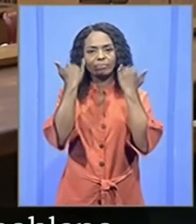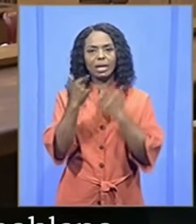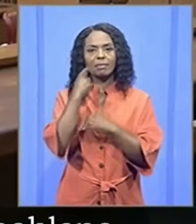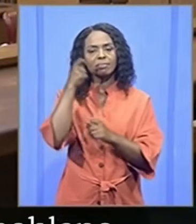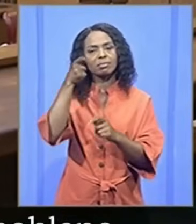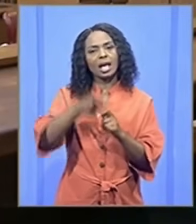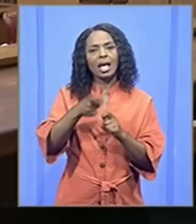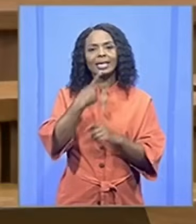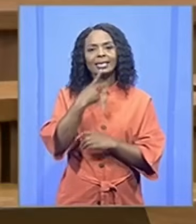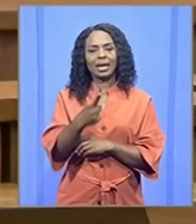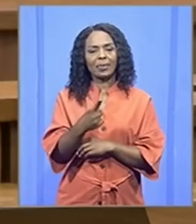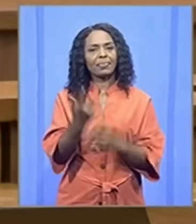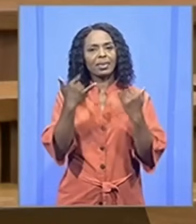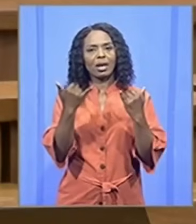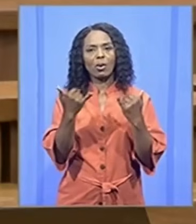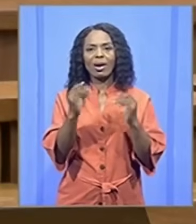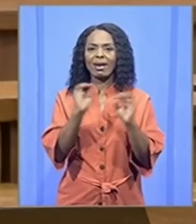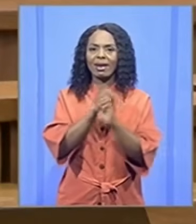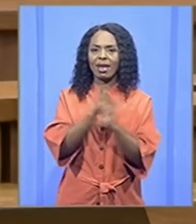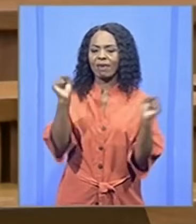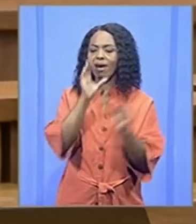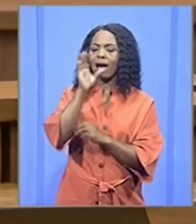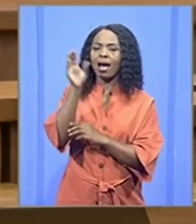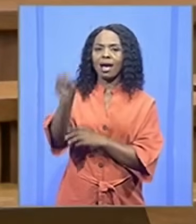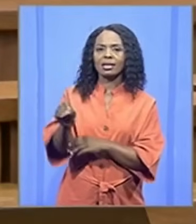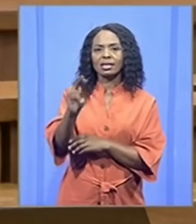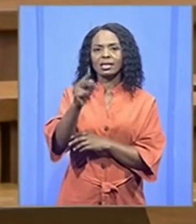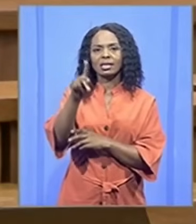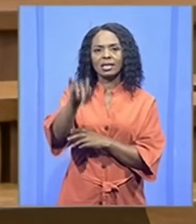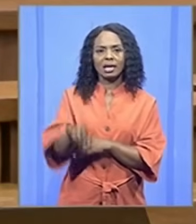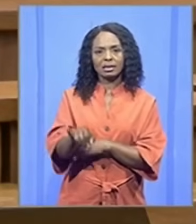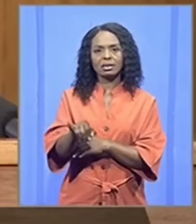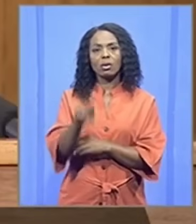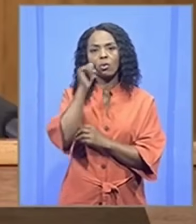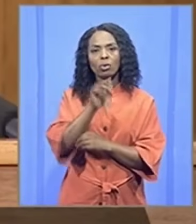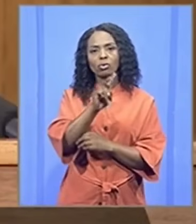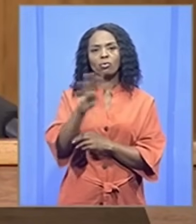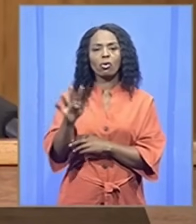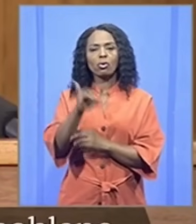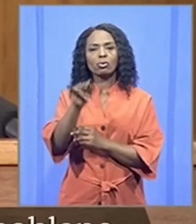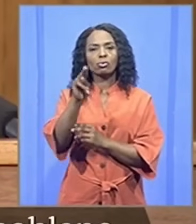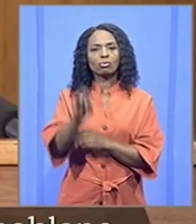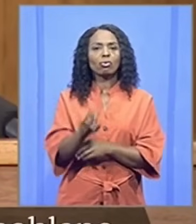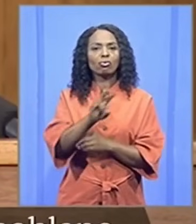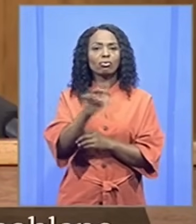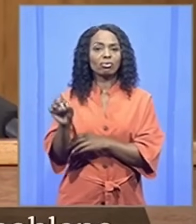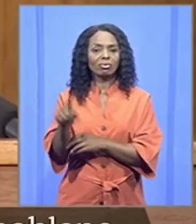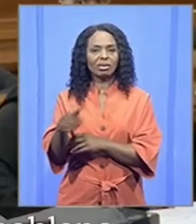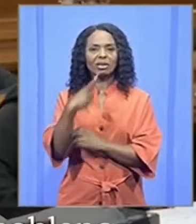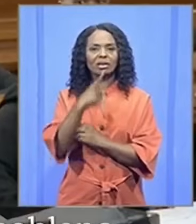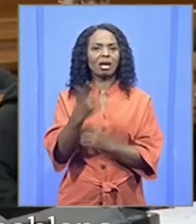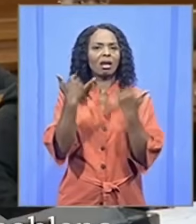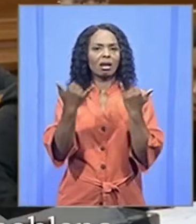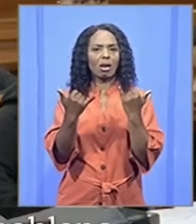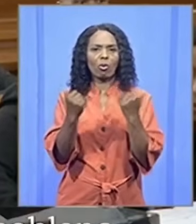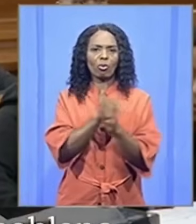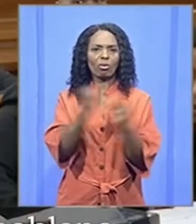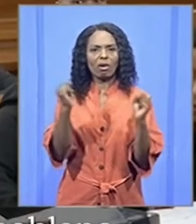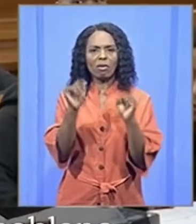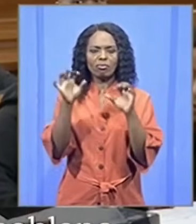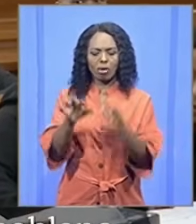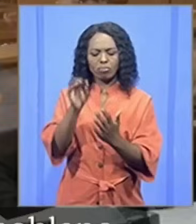gore ga se a botša Ntanzi ka letšatši la 24 June 2020 gore o be a gatiša dintlha ge